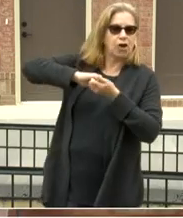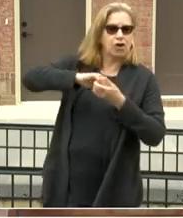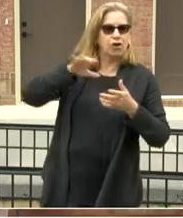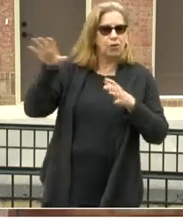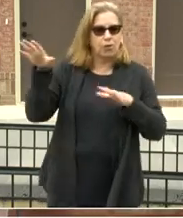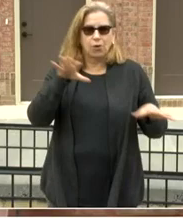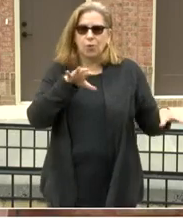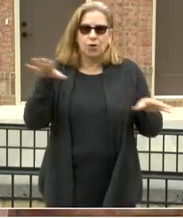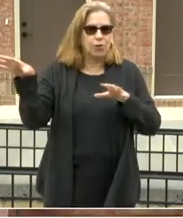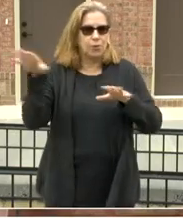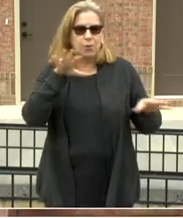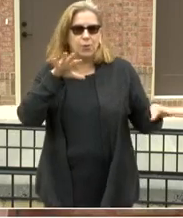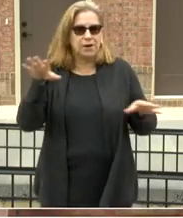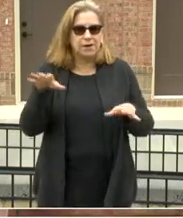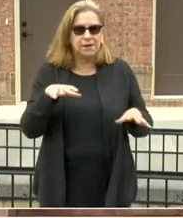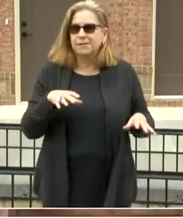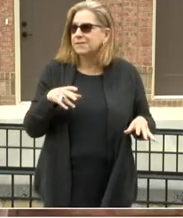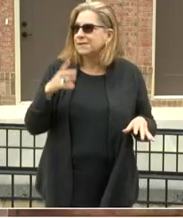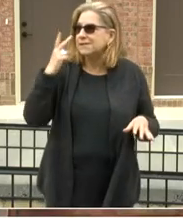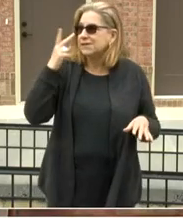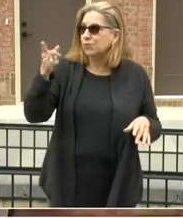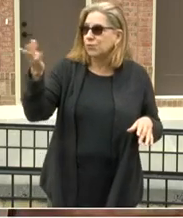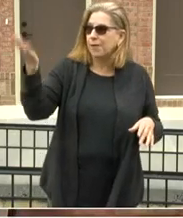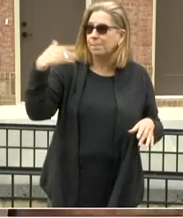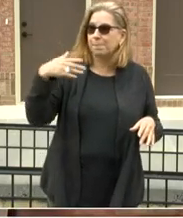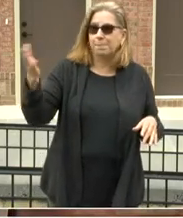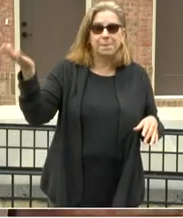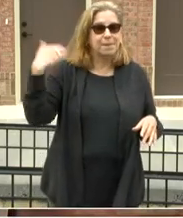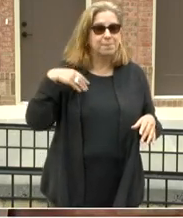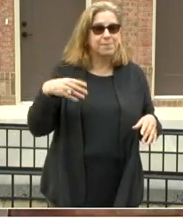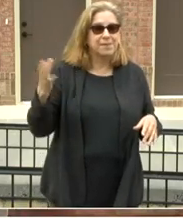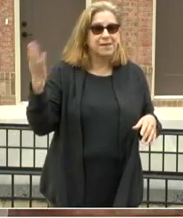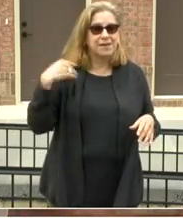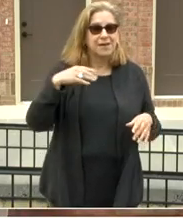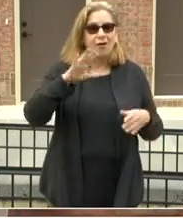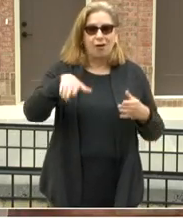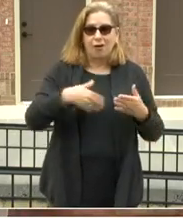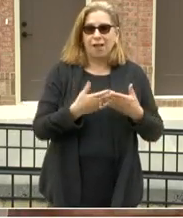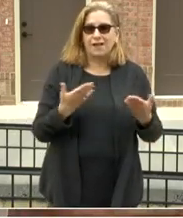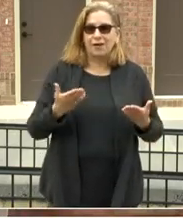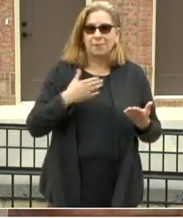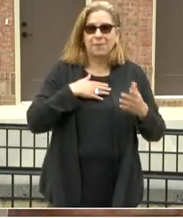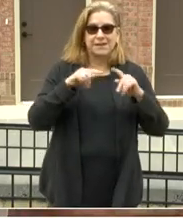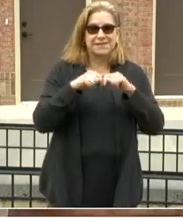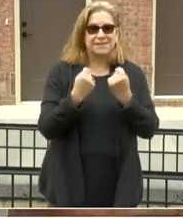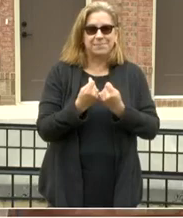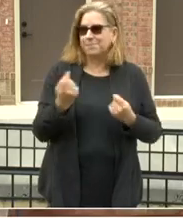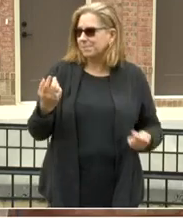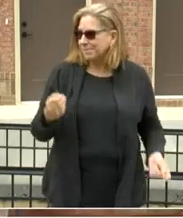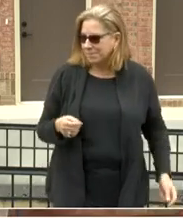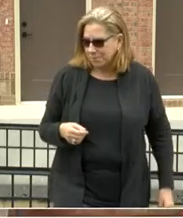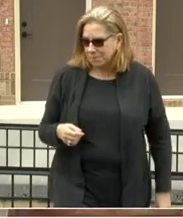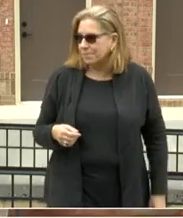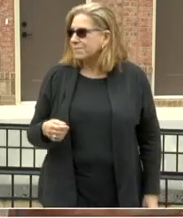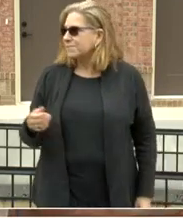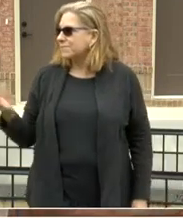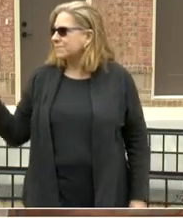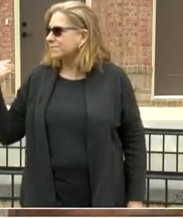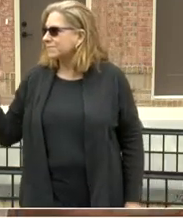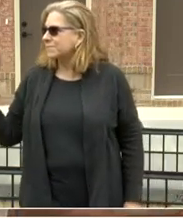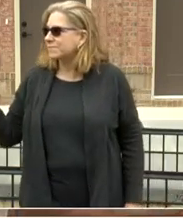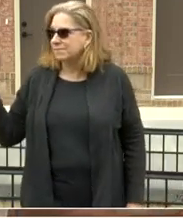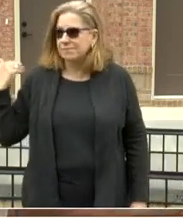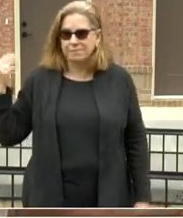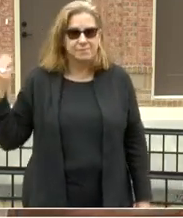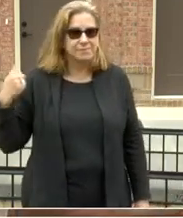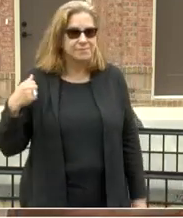Let's see, Brett, Charles, Kay, and Krista. Now you're not going to recognize the two gentlemen because this is our